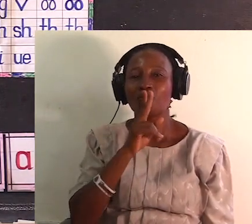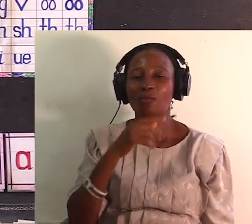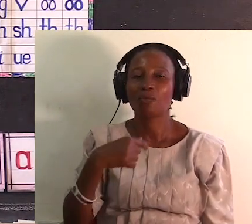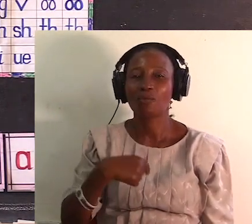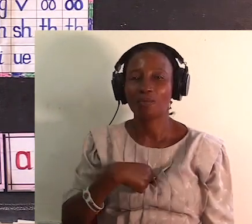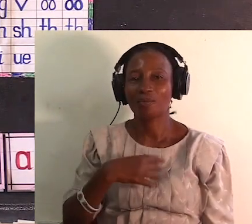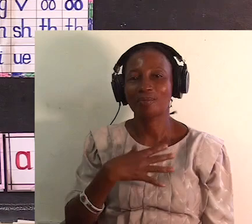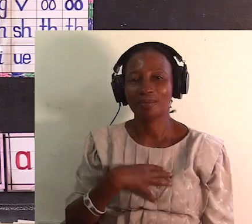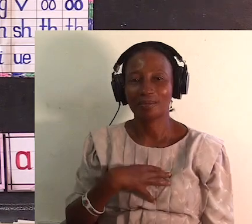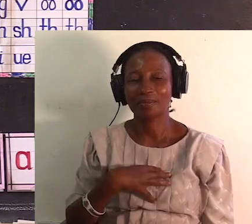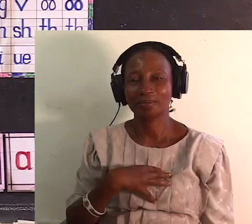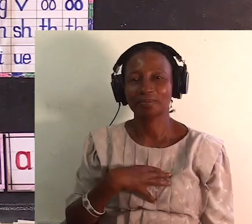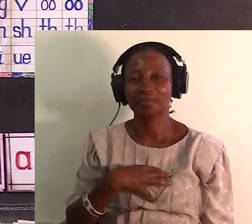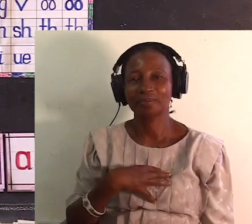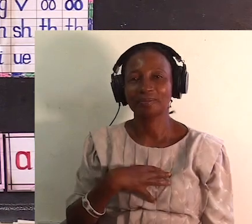I am.